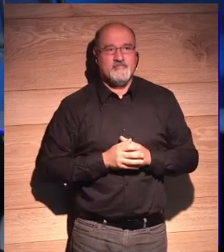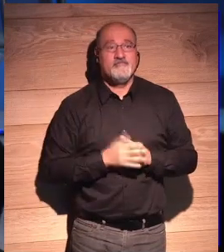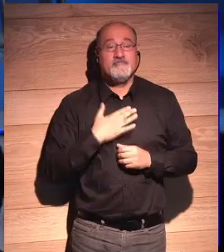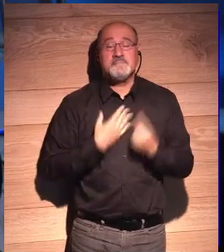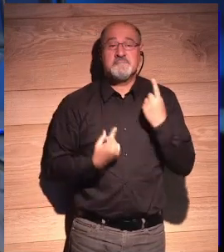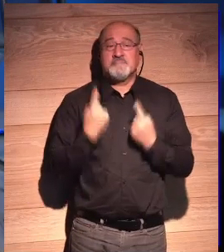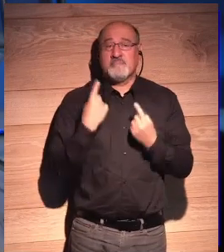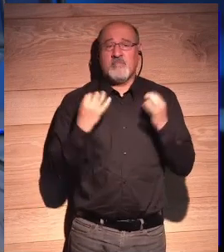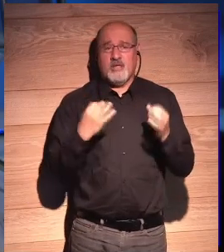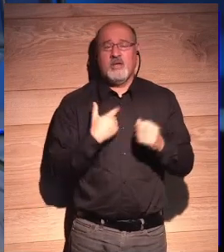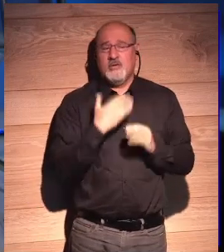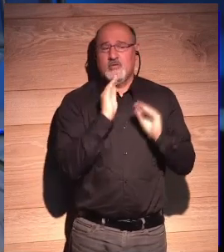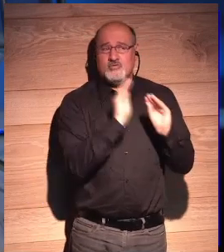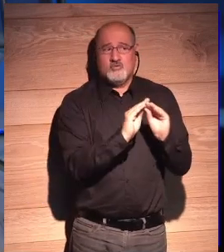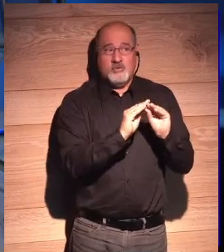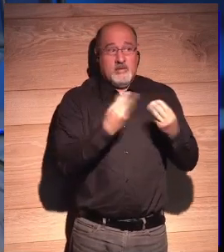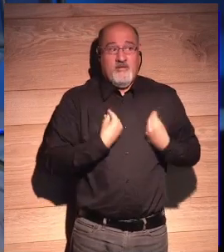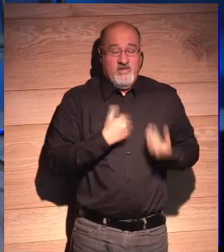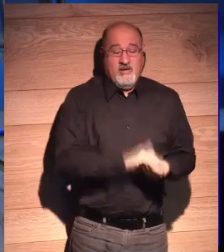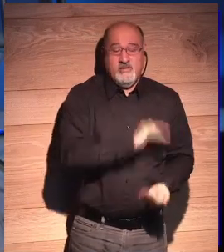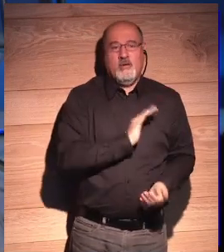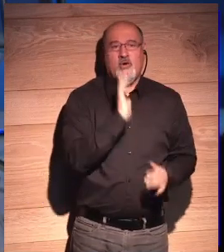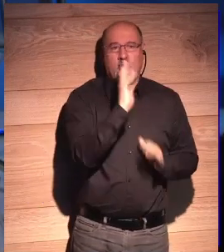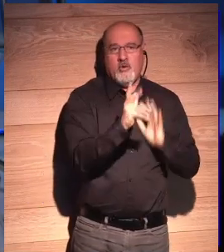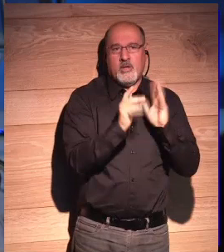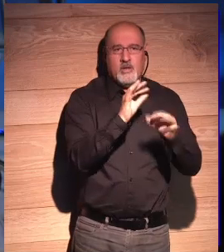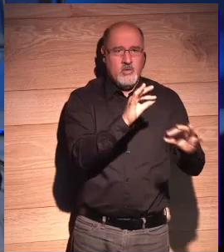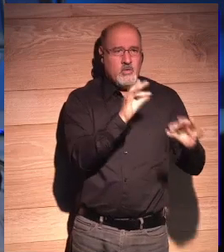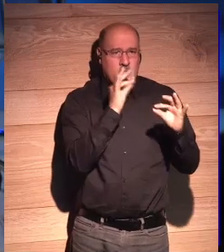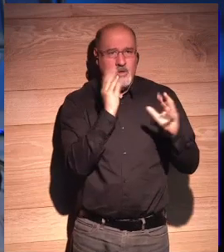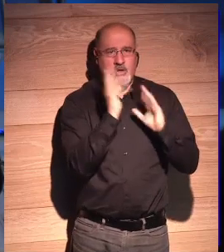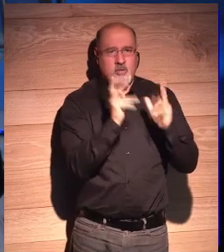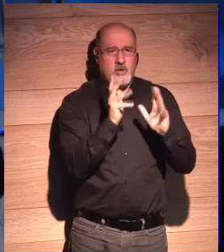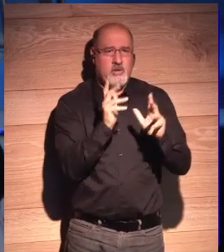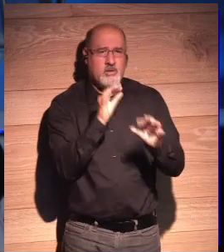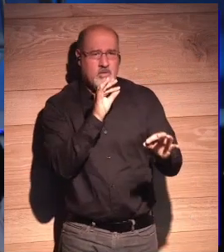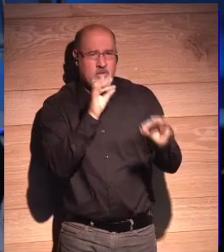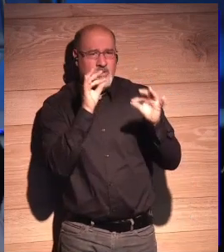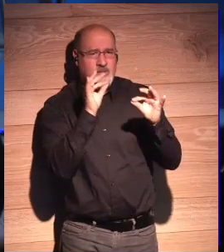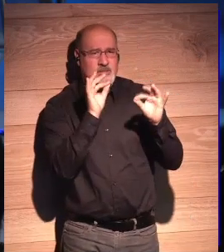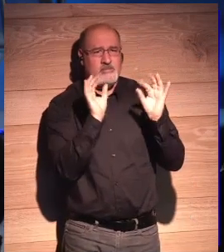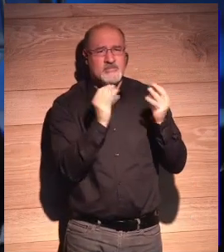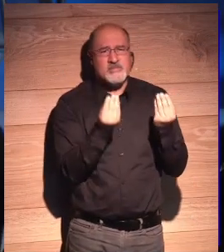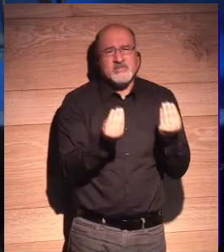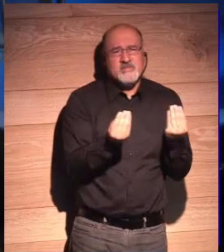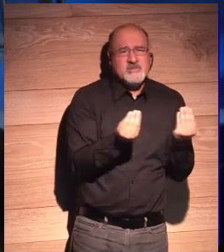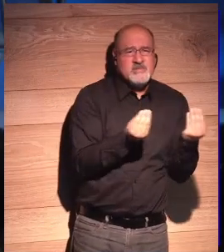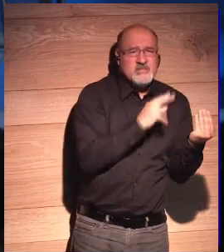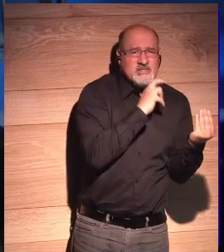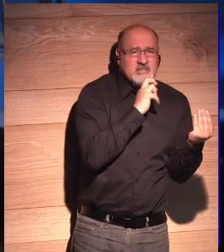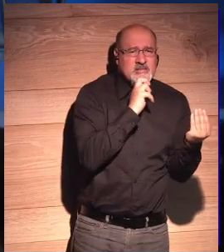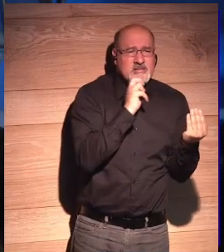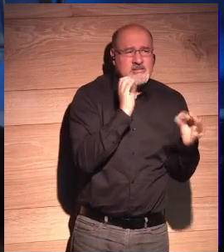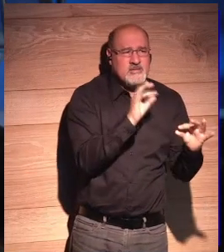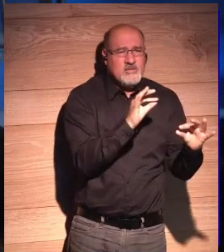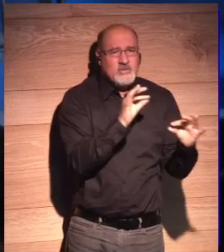in some way, I've been stealing from him all my life. No, that's worse. No. I've been